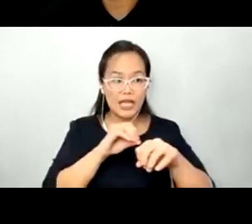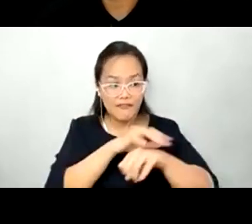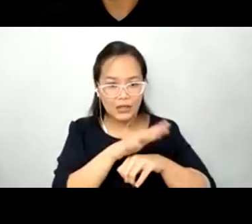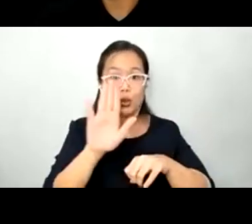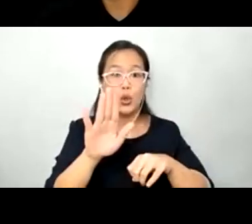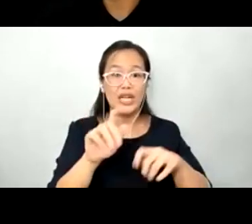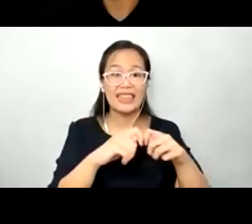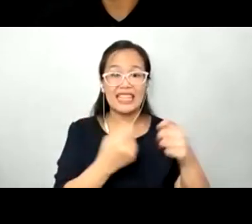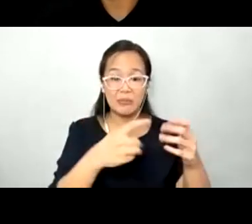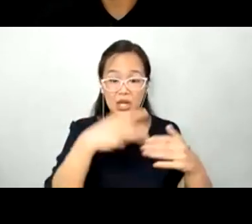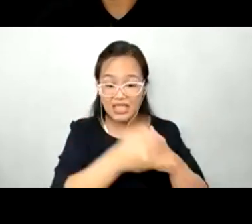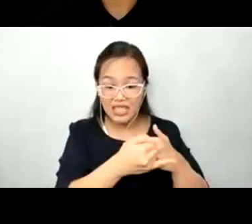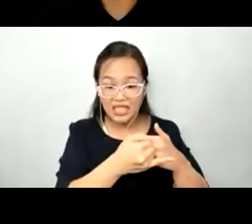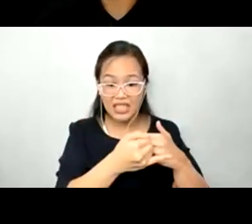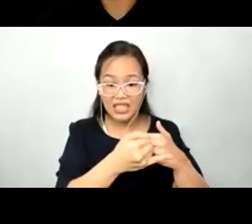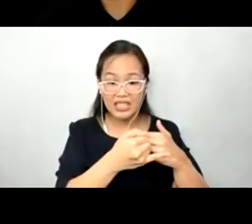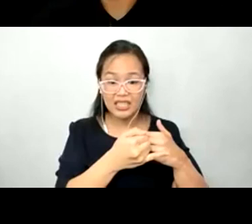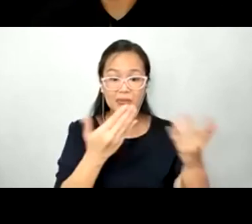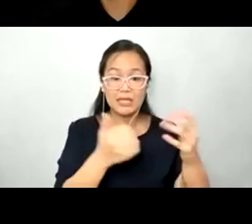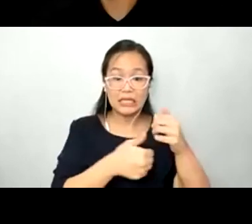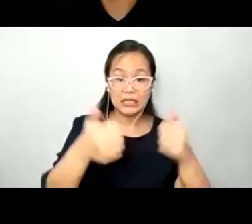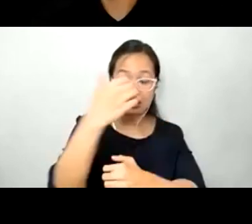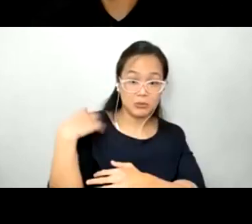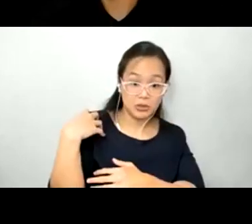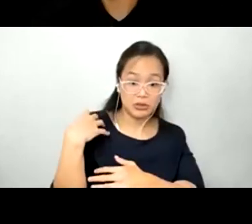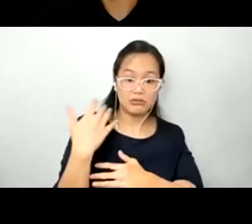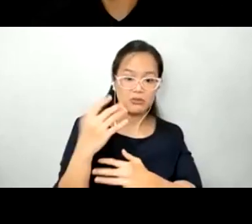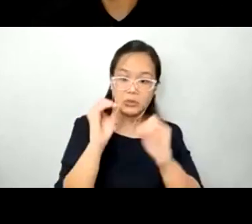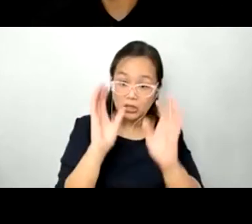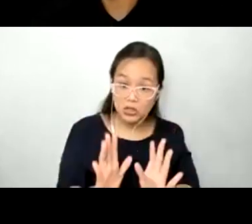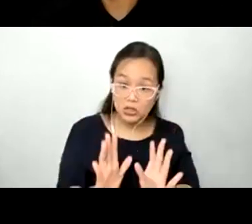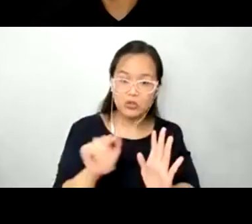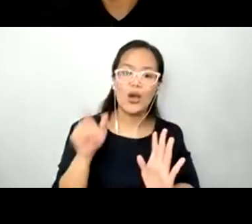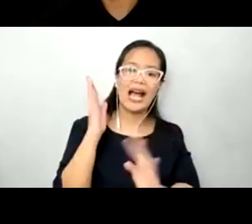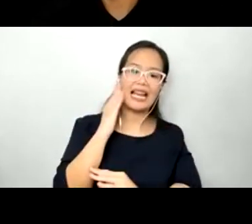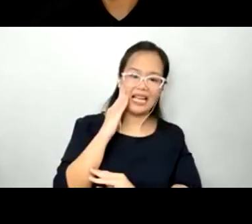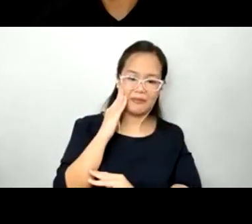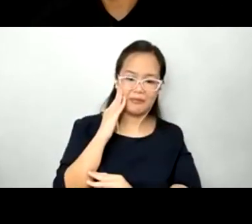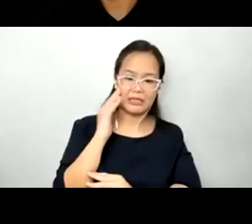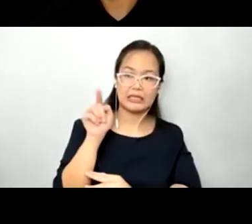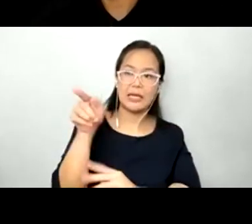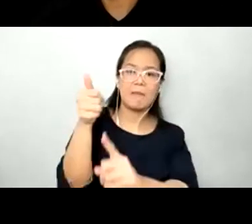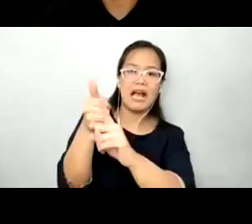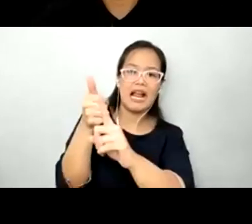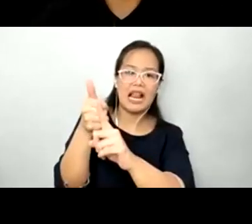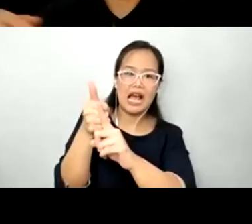the team, your supervisor most likely will know and will have to intervene.